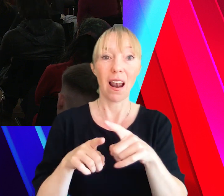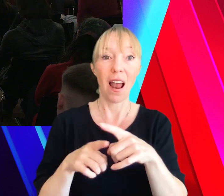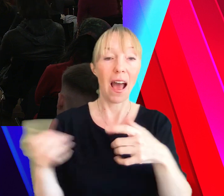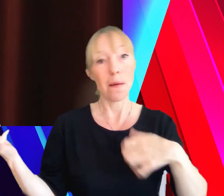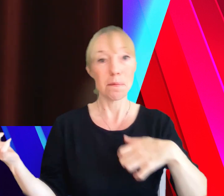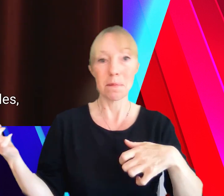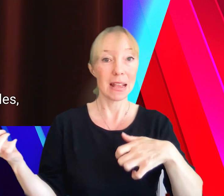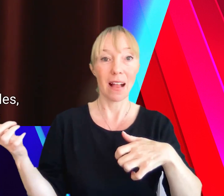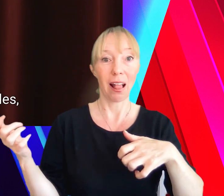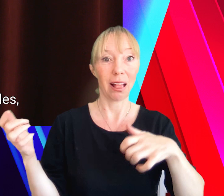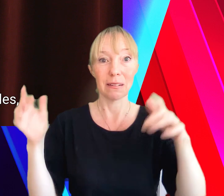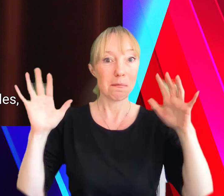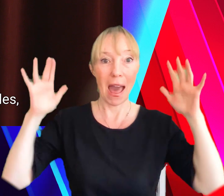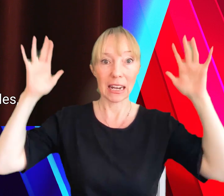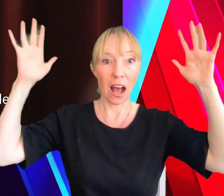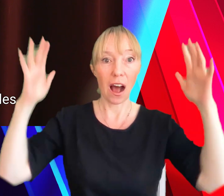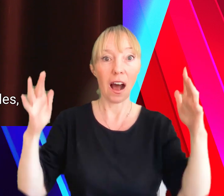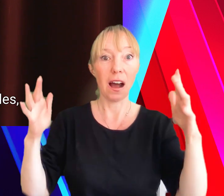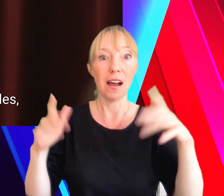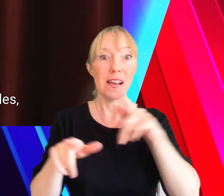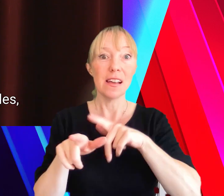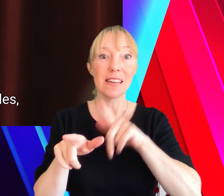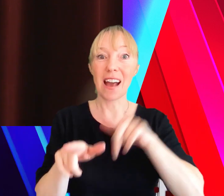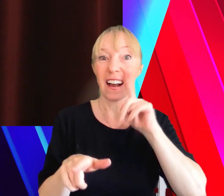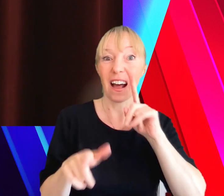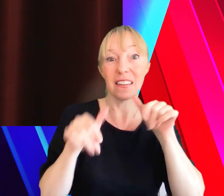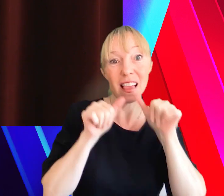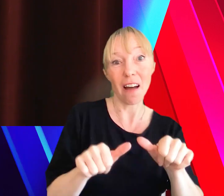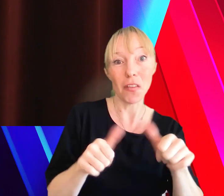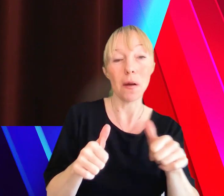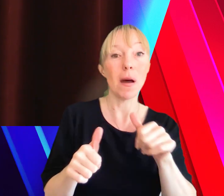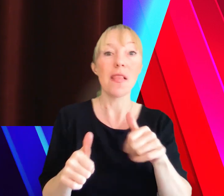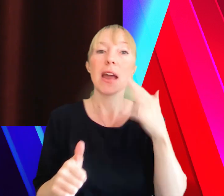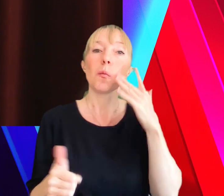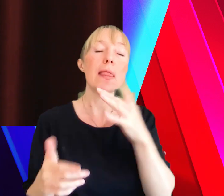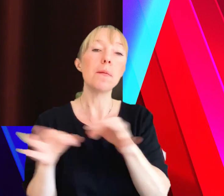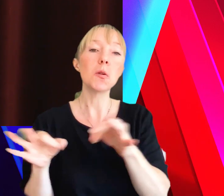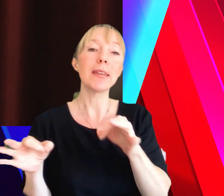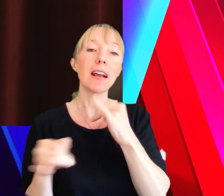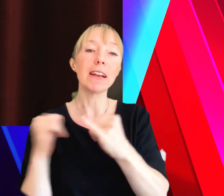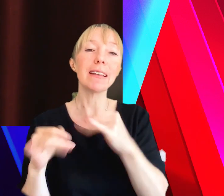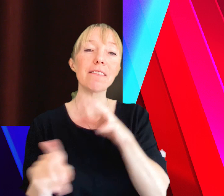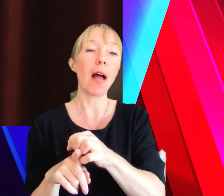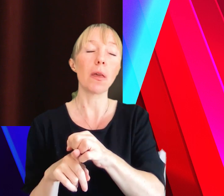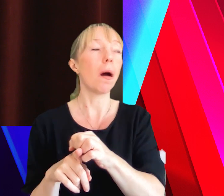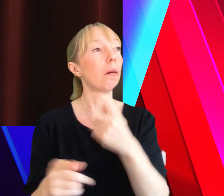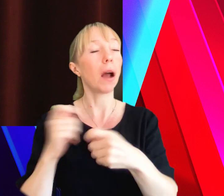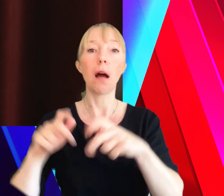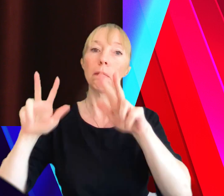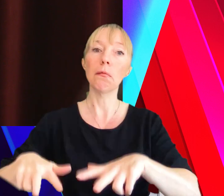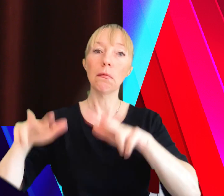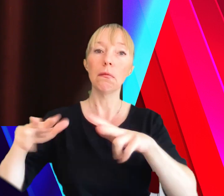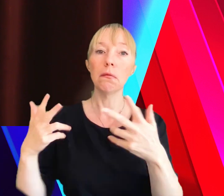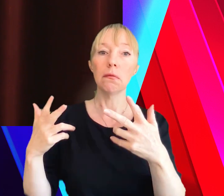obviously, Beatlemania, young girls loved the Beatles, weren't taken seriously, and then once the music critics found them, like blah blah blah. And